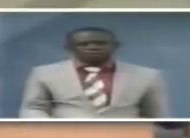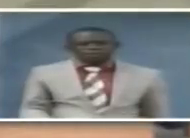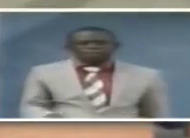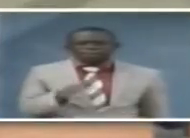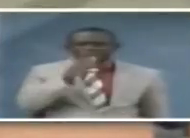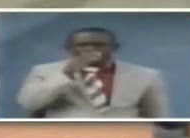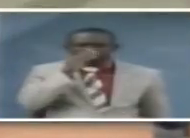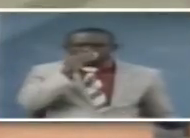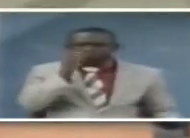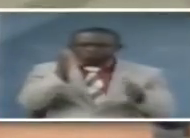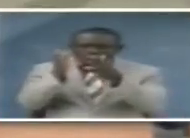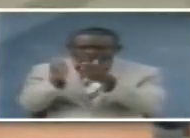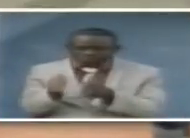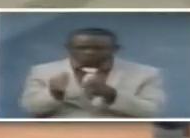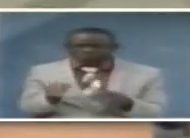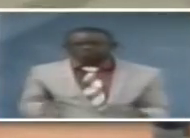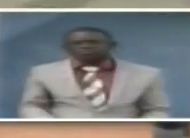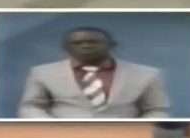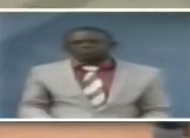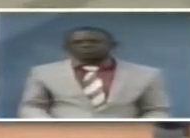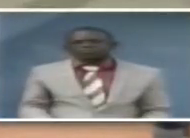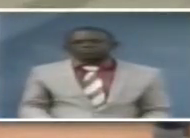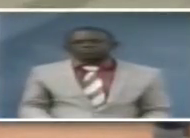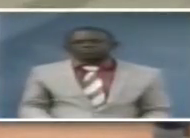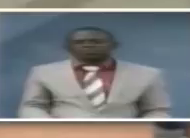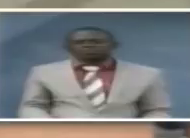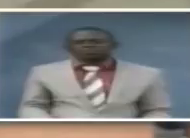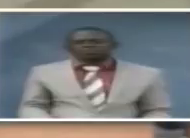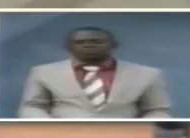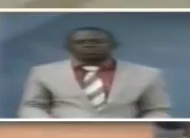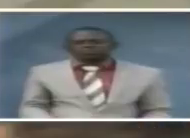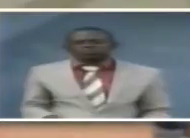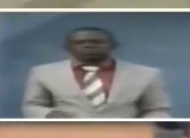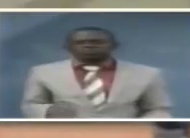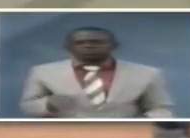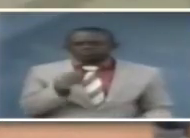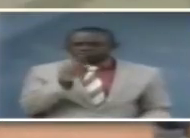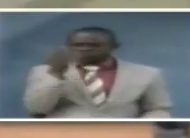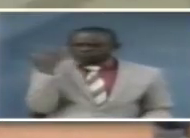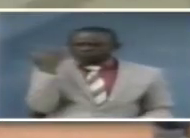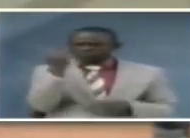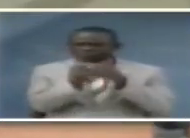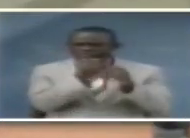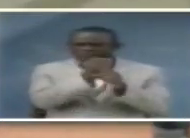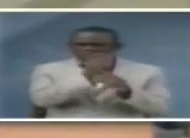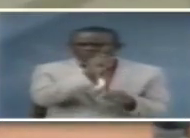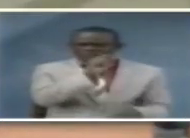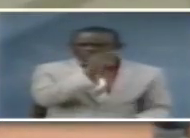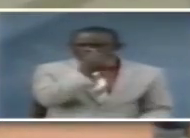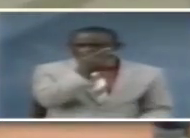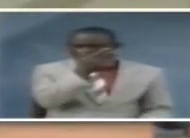Mr. Speaker, government's response to the economic challenges that faced the